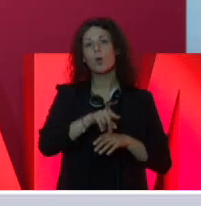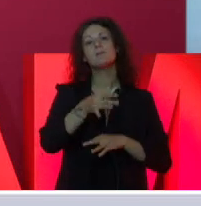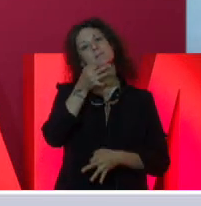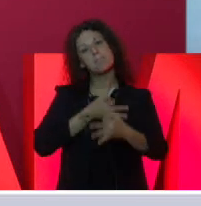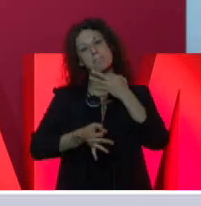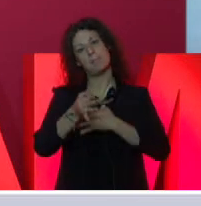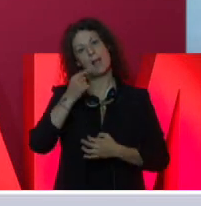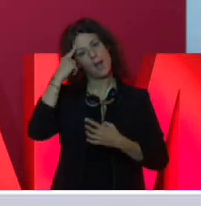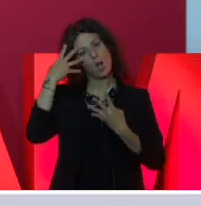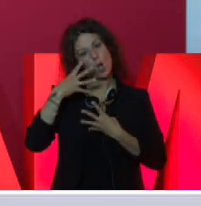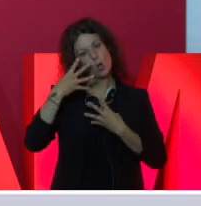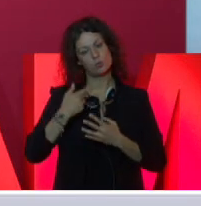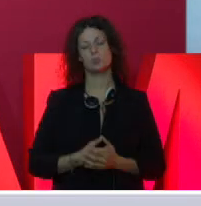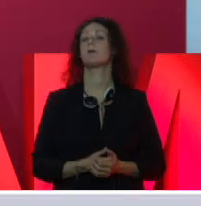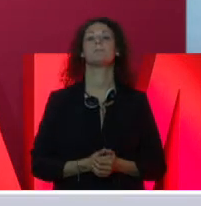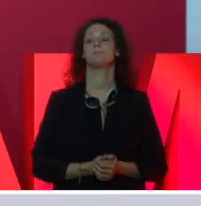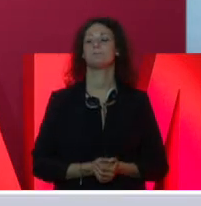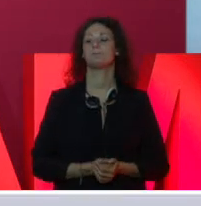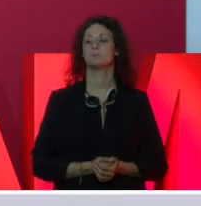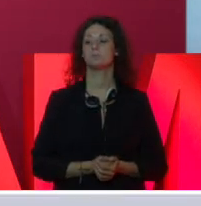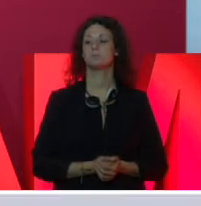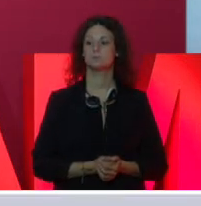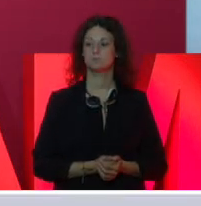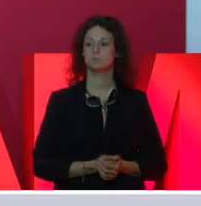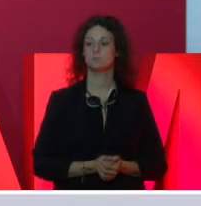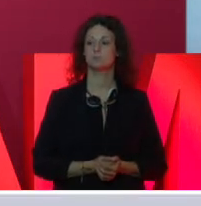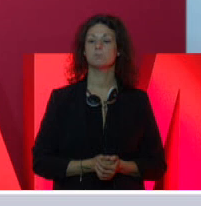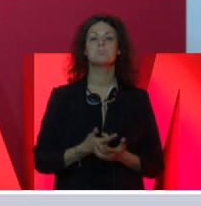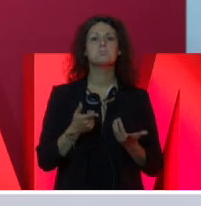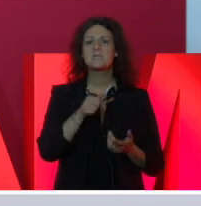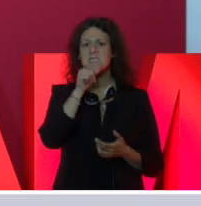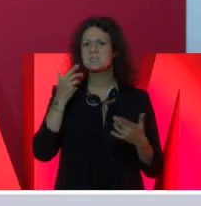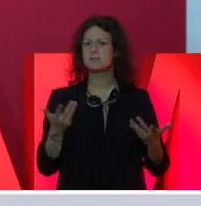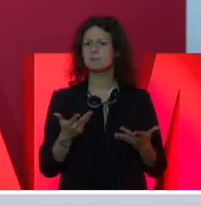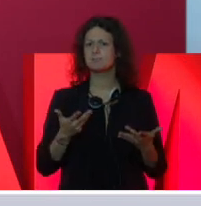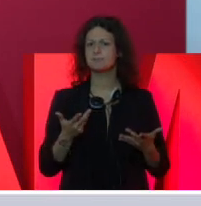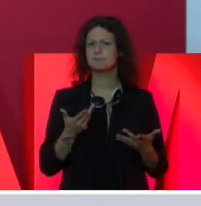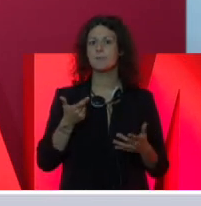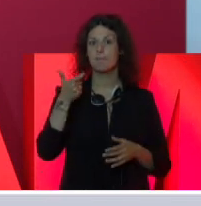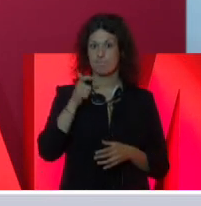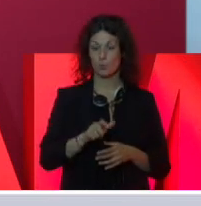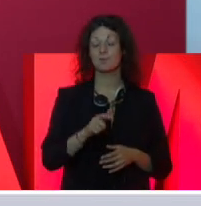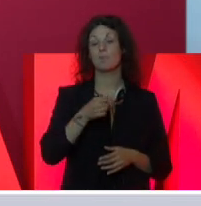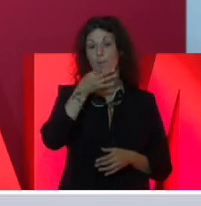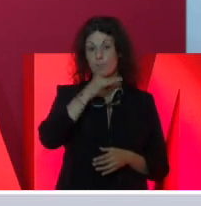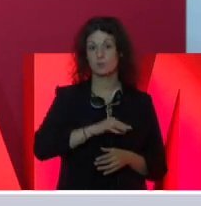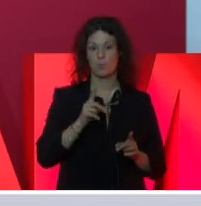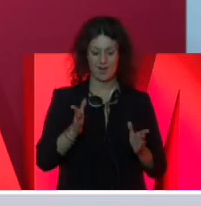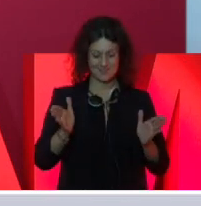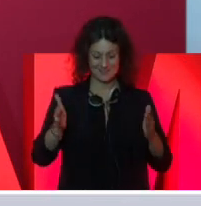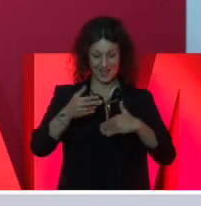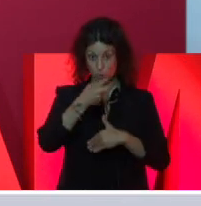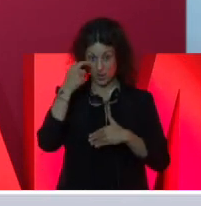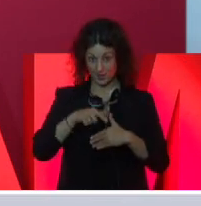the logic followed by a human judge. Why should that be meaningful? Because it may be meaningful